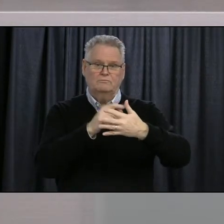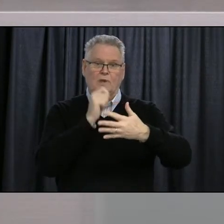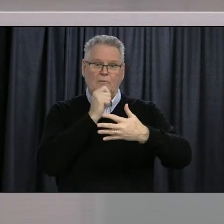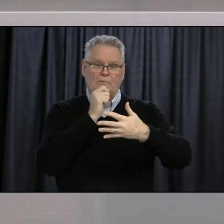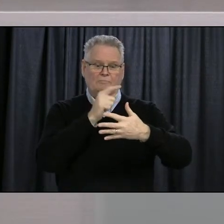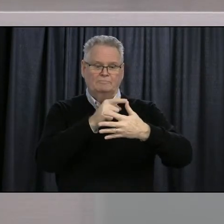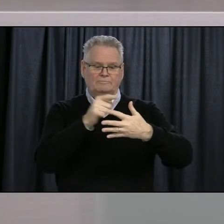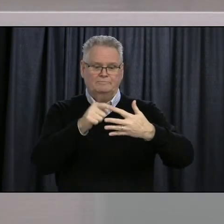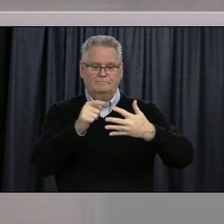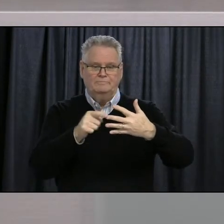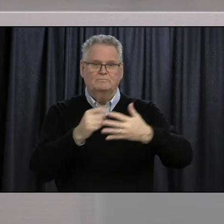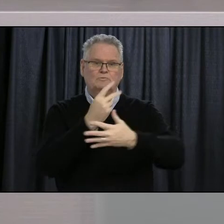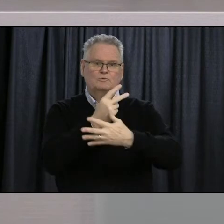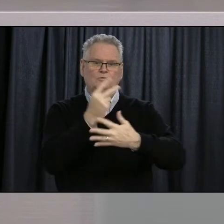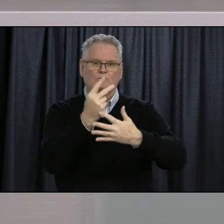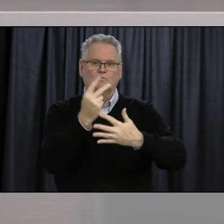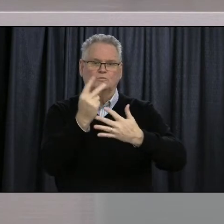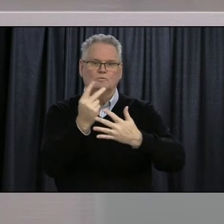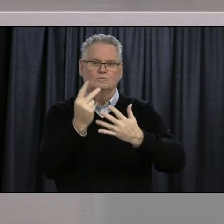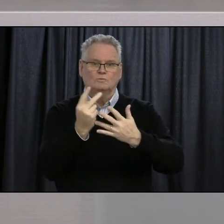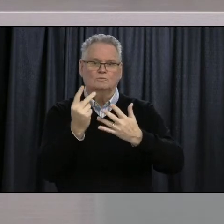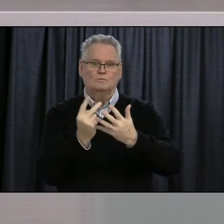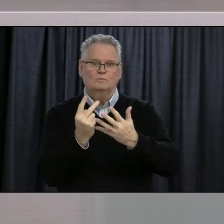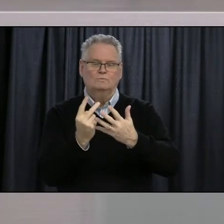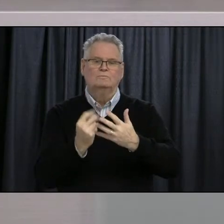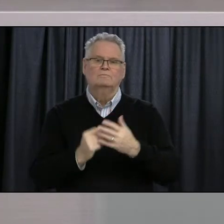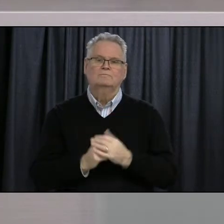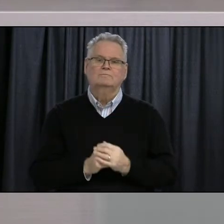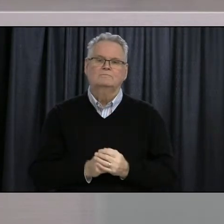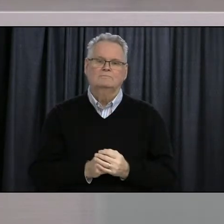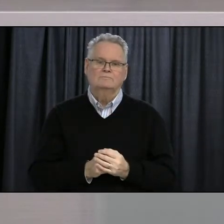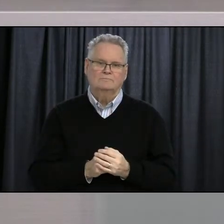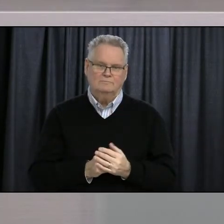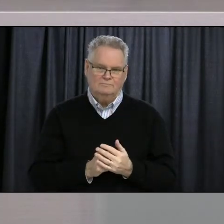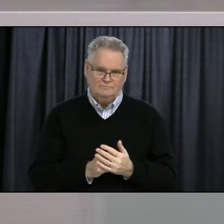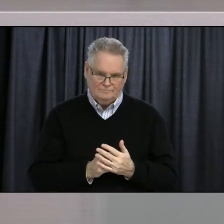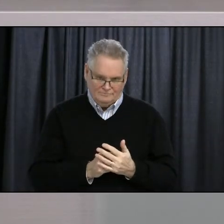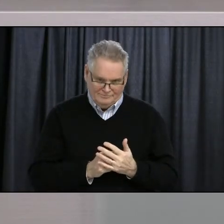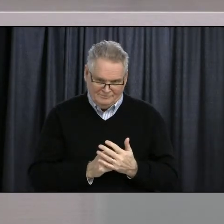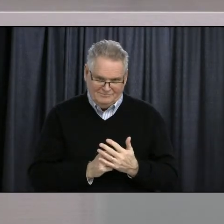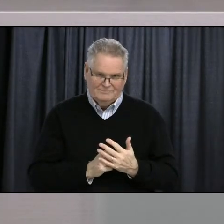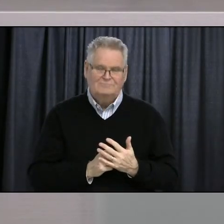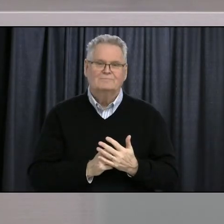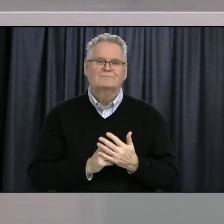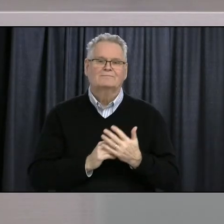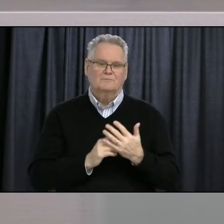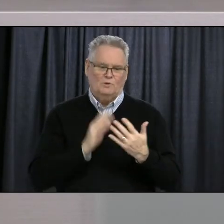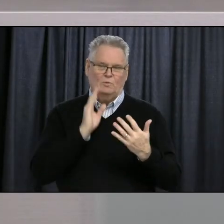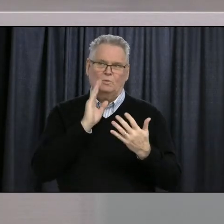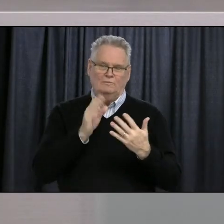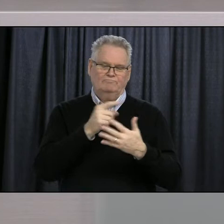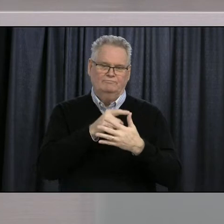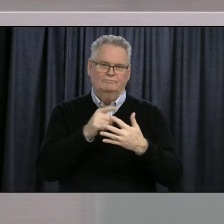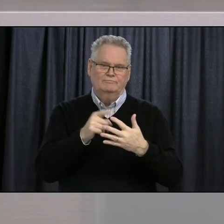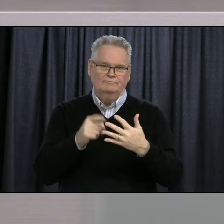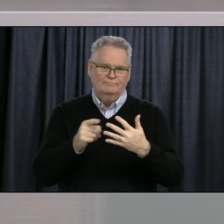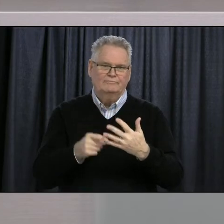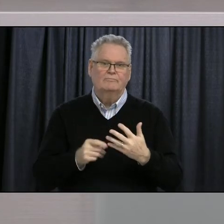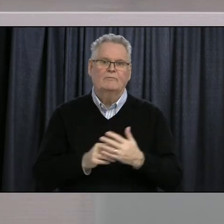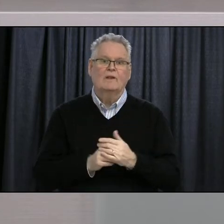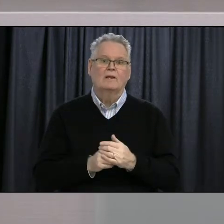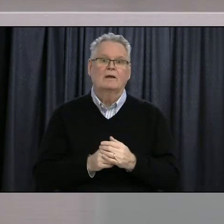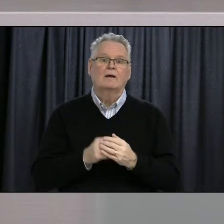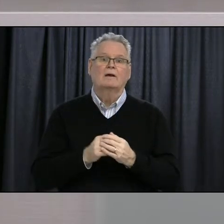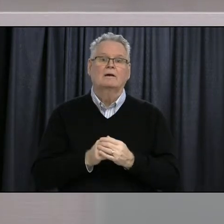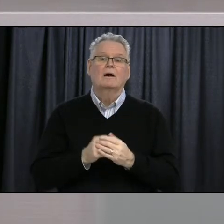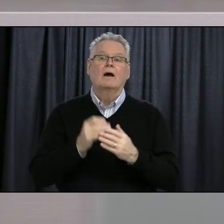round of question and answer session will give each reporter the opportunity to ask 1 question and 1 follow-up. Following this, there will be a final round where each reporter